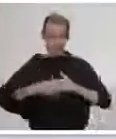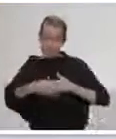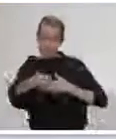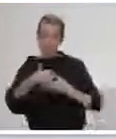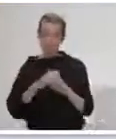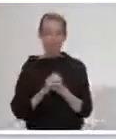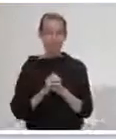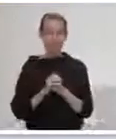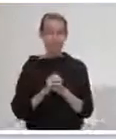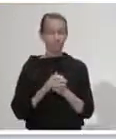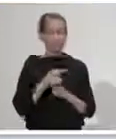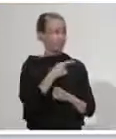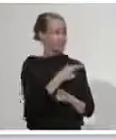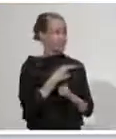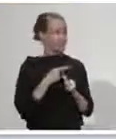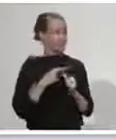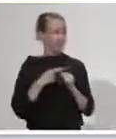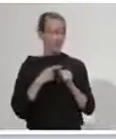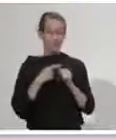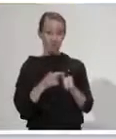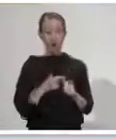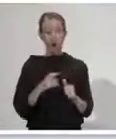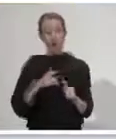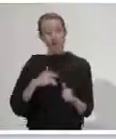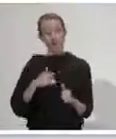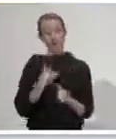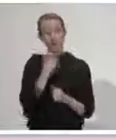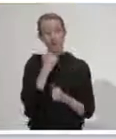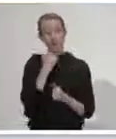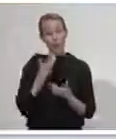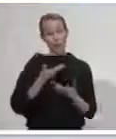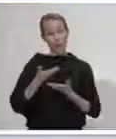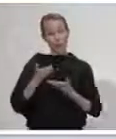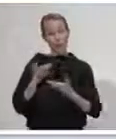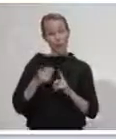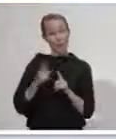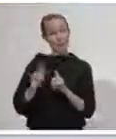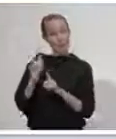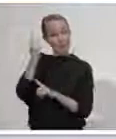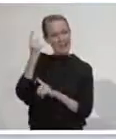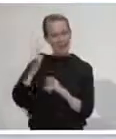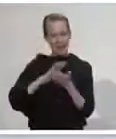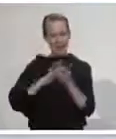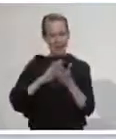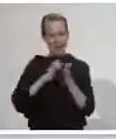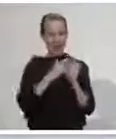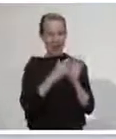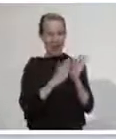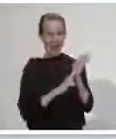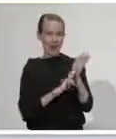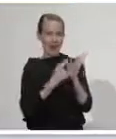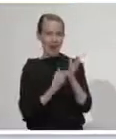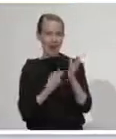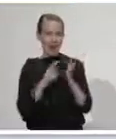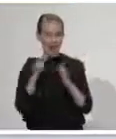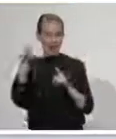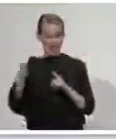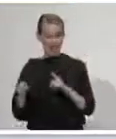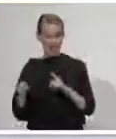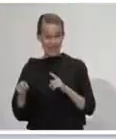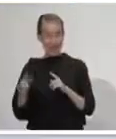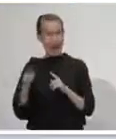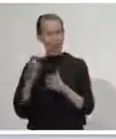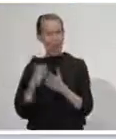don't think this has been in the conversation enough, and I know Minister Hinare will agree with this, that actually we are, as you'll hear